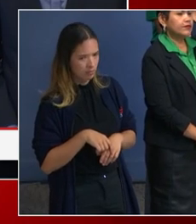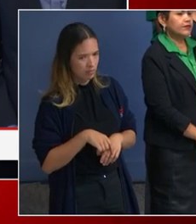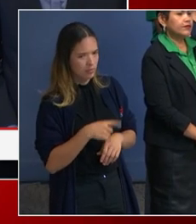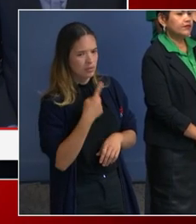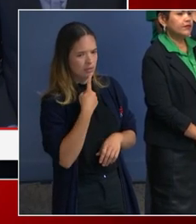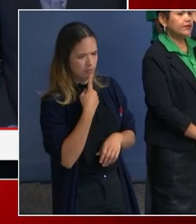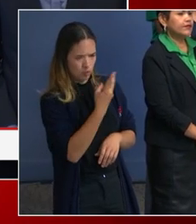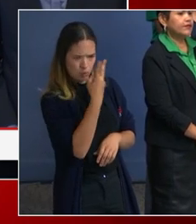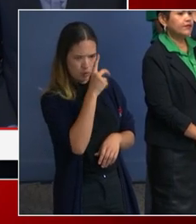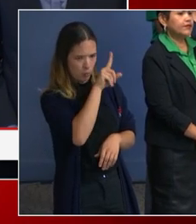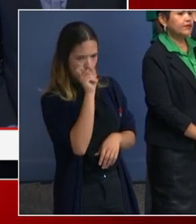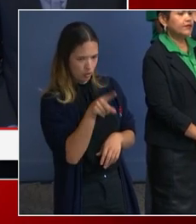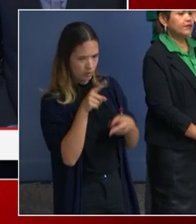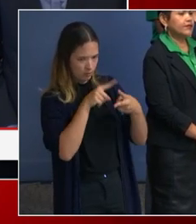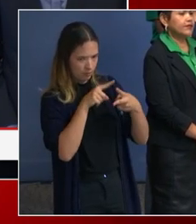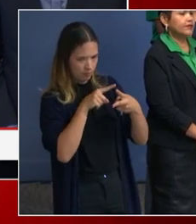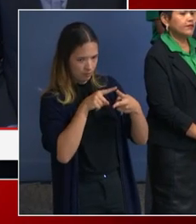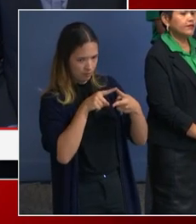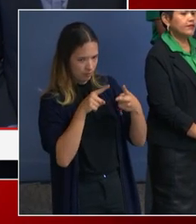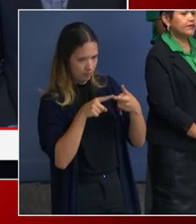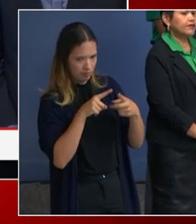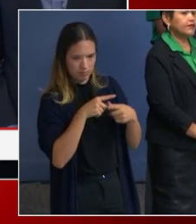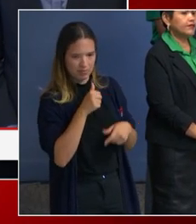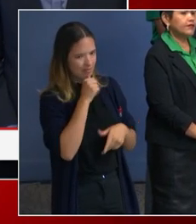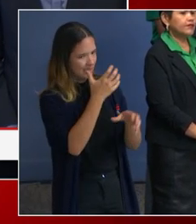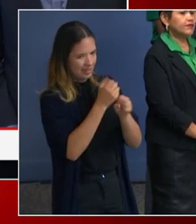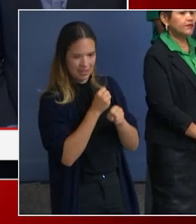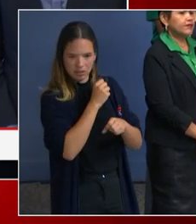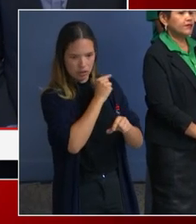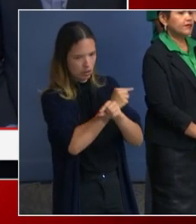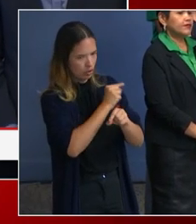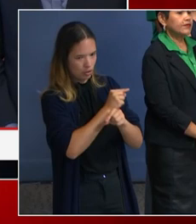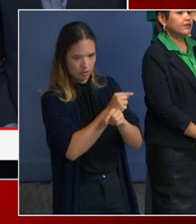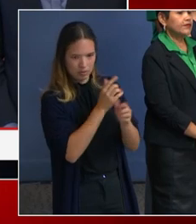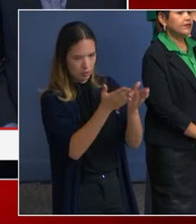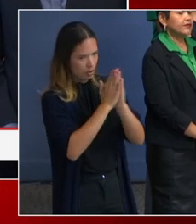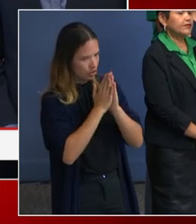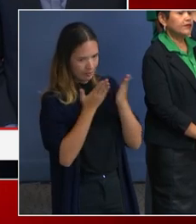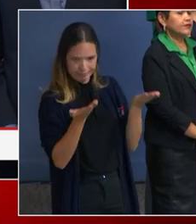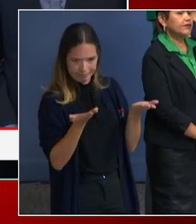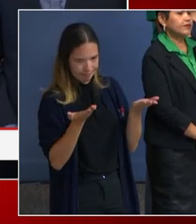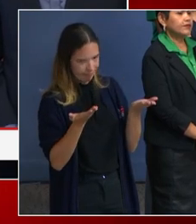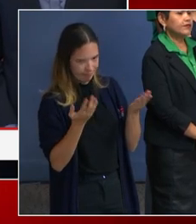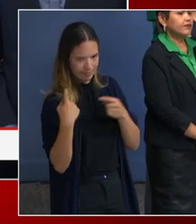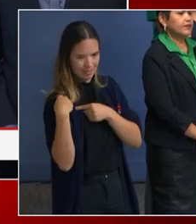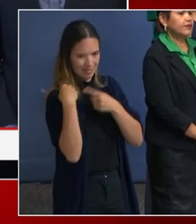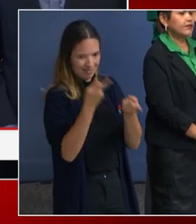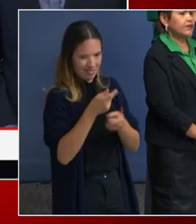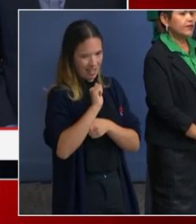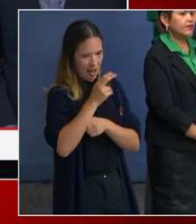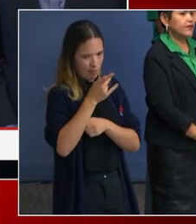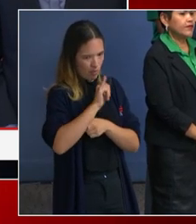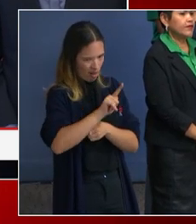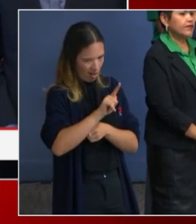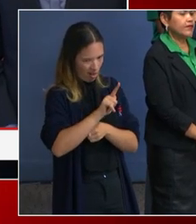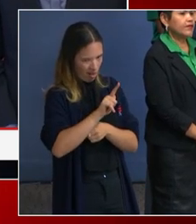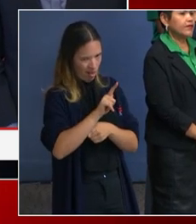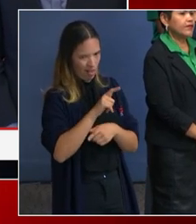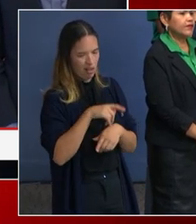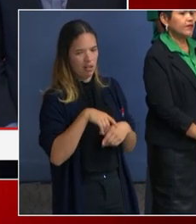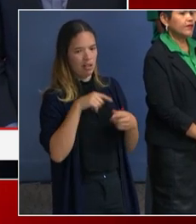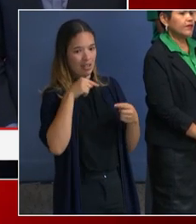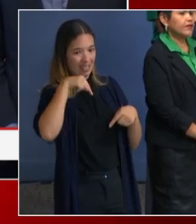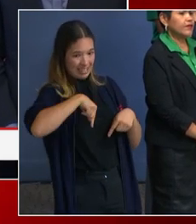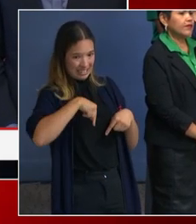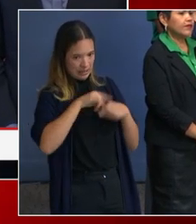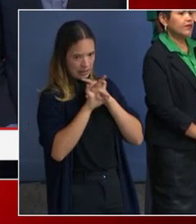getting the National Guard cooperation that you've requested in the past. You showed us the timeline starting since April. Why, given this humanitarian crisis that you